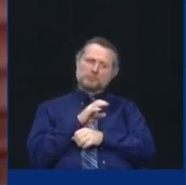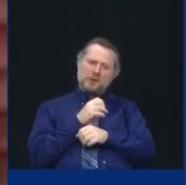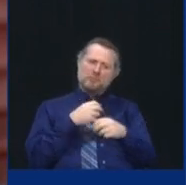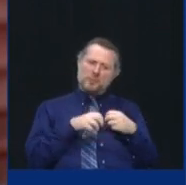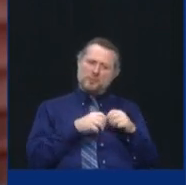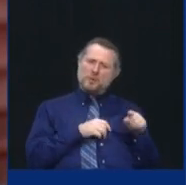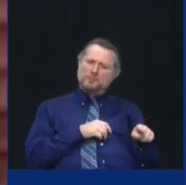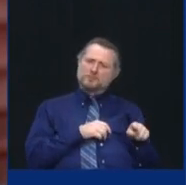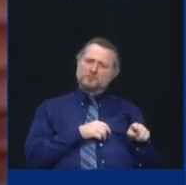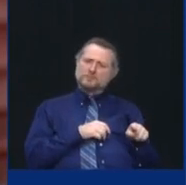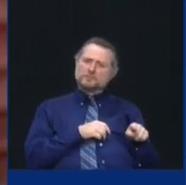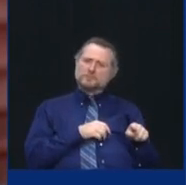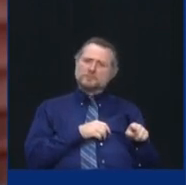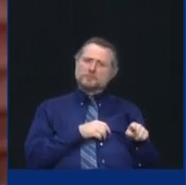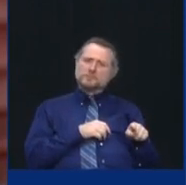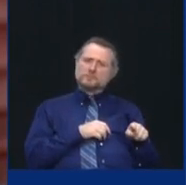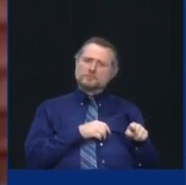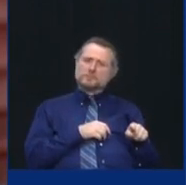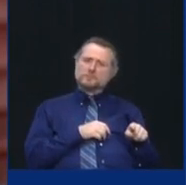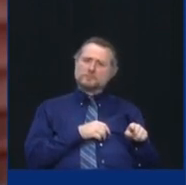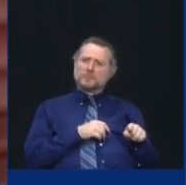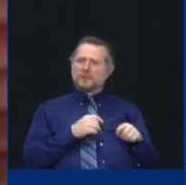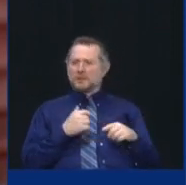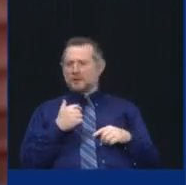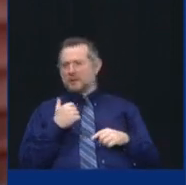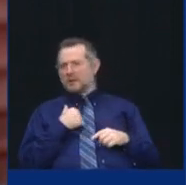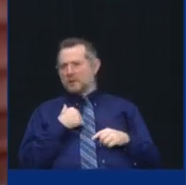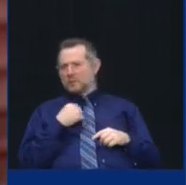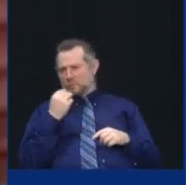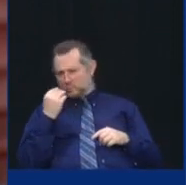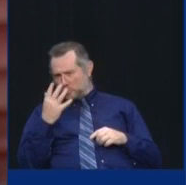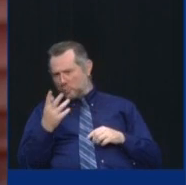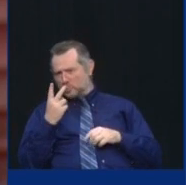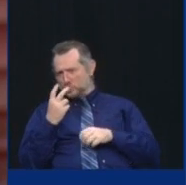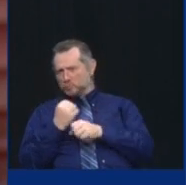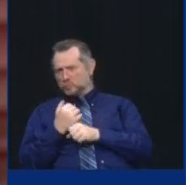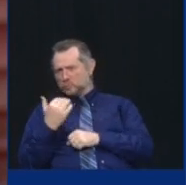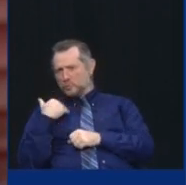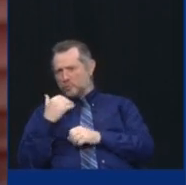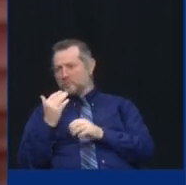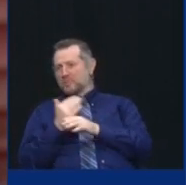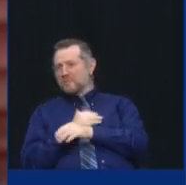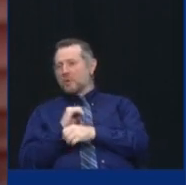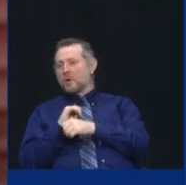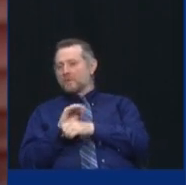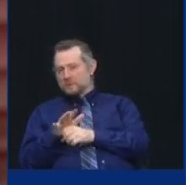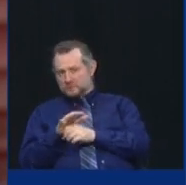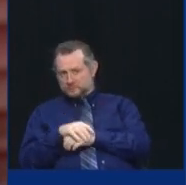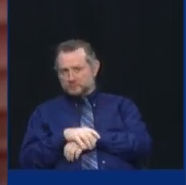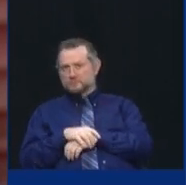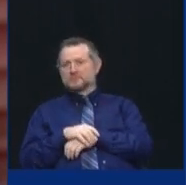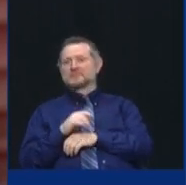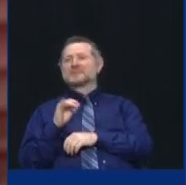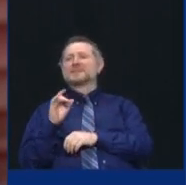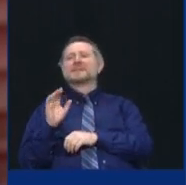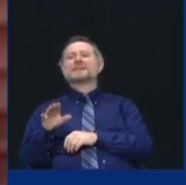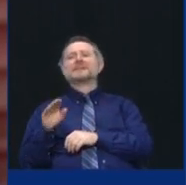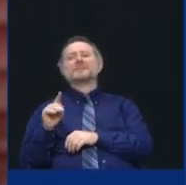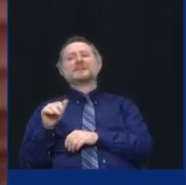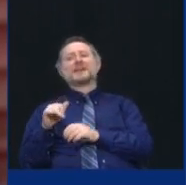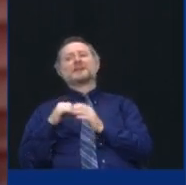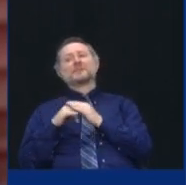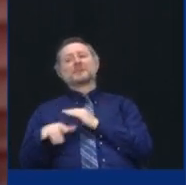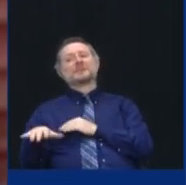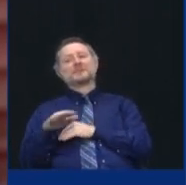I said pre-COVID 2 years ago, the MTA should stop asking for the New